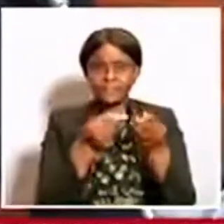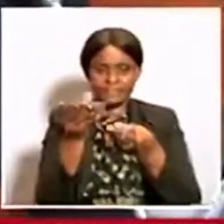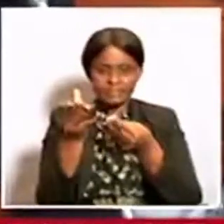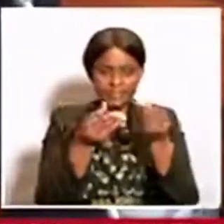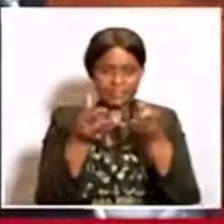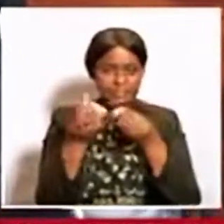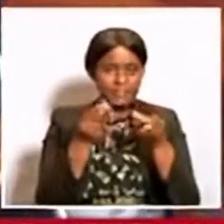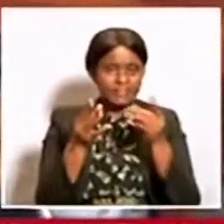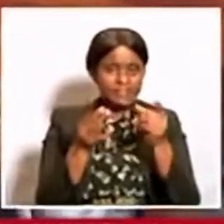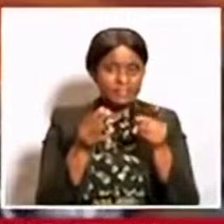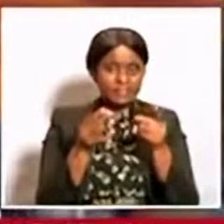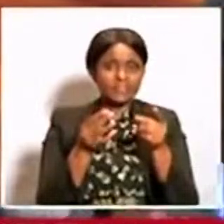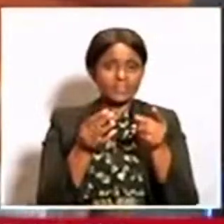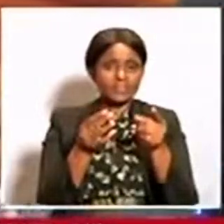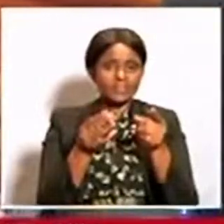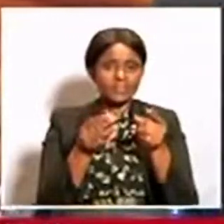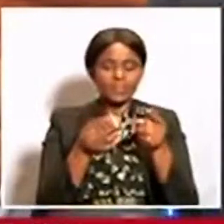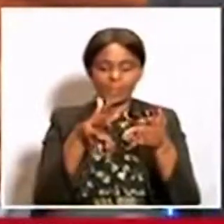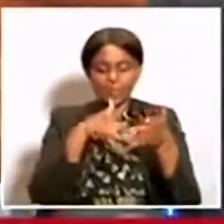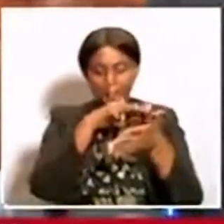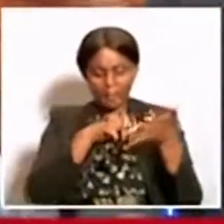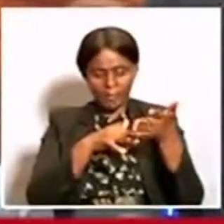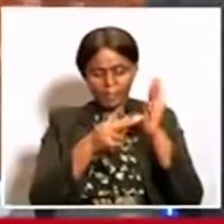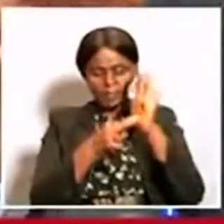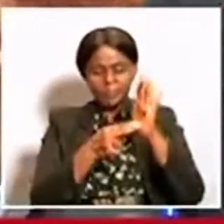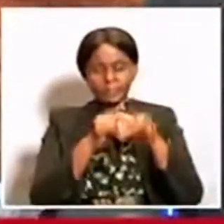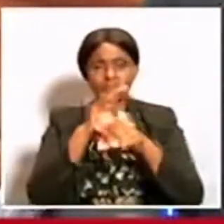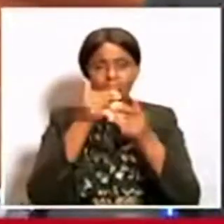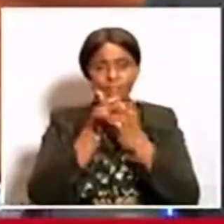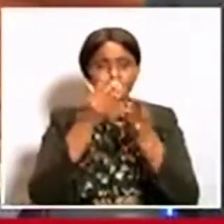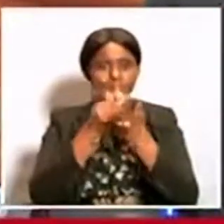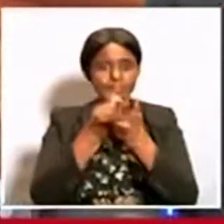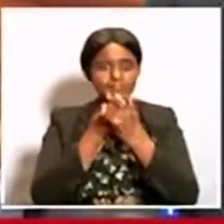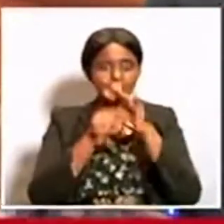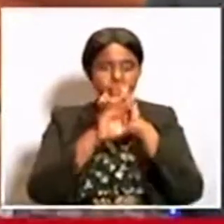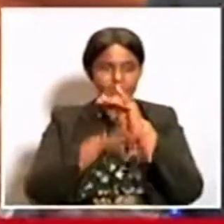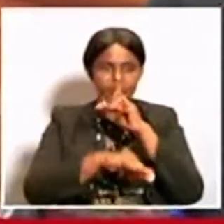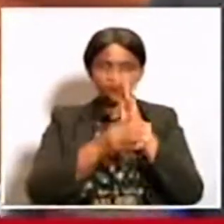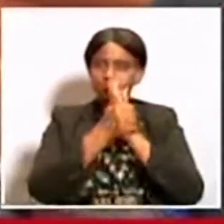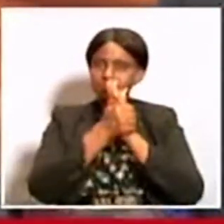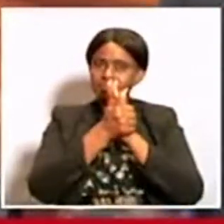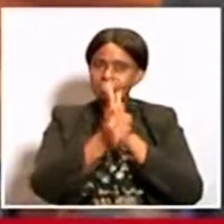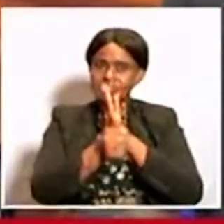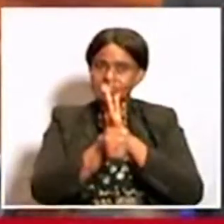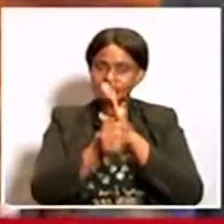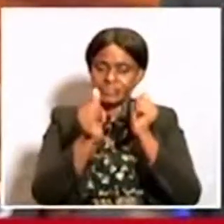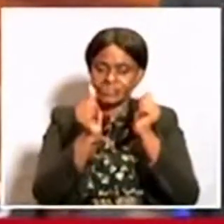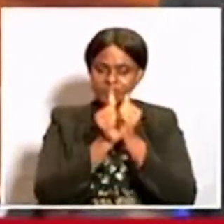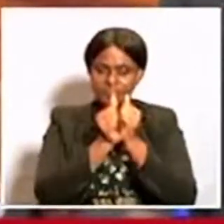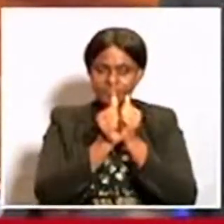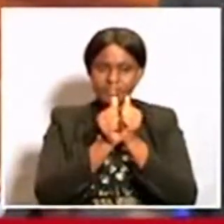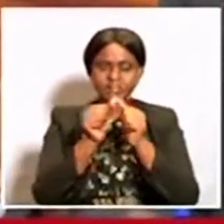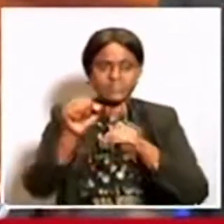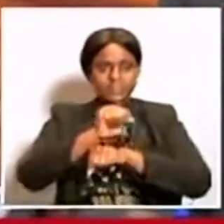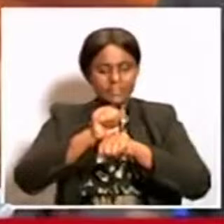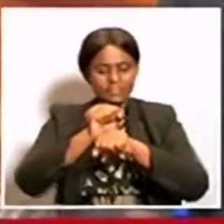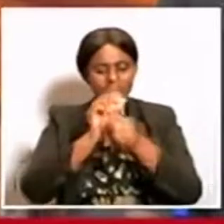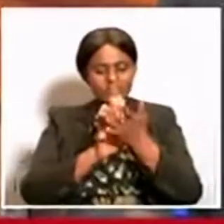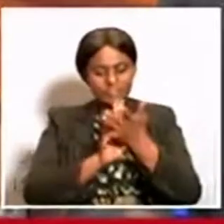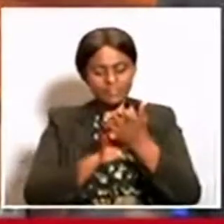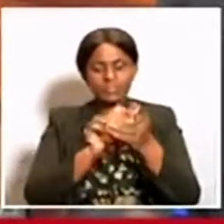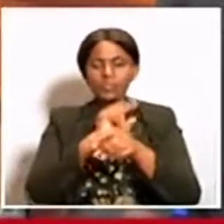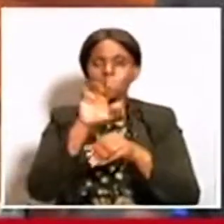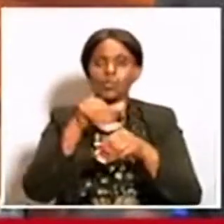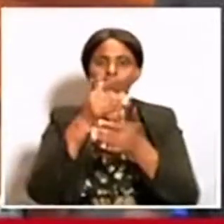expenditure sheet that shows that the whole money under skills and secondary school bursaries has now